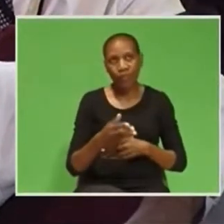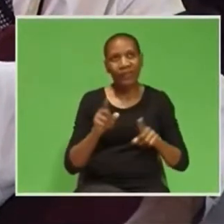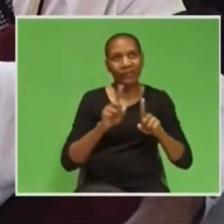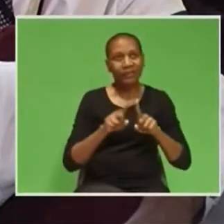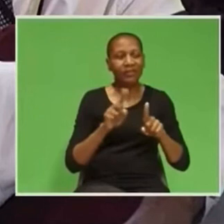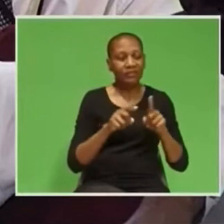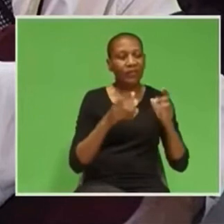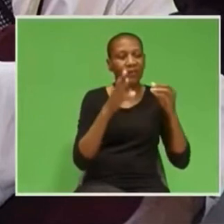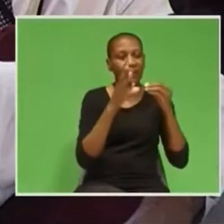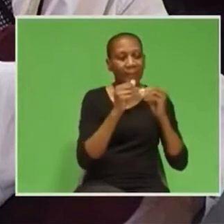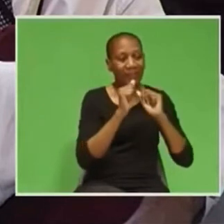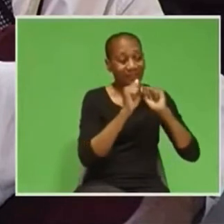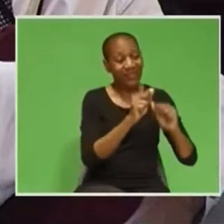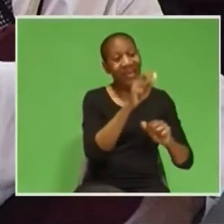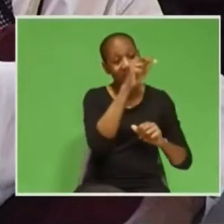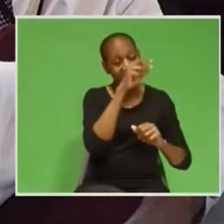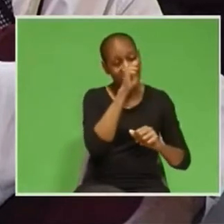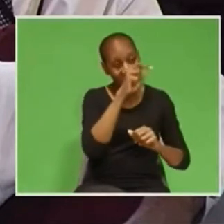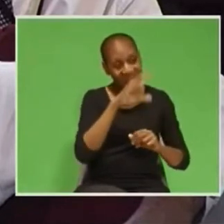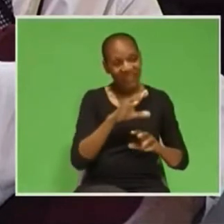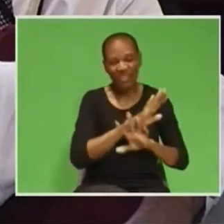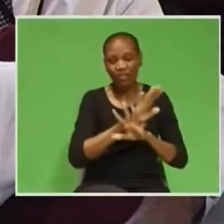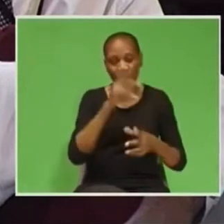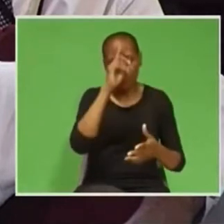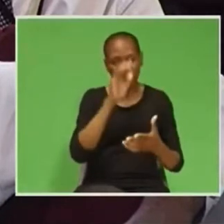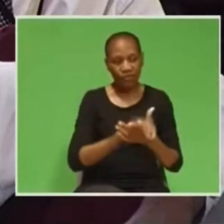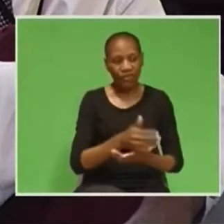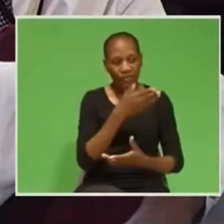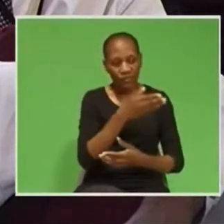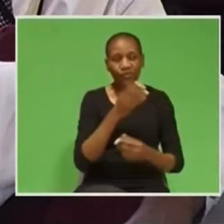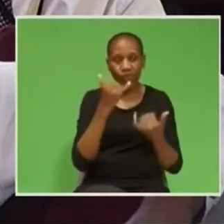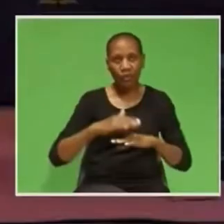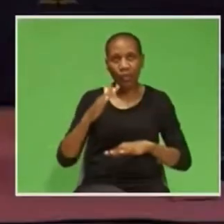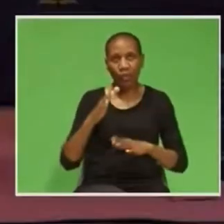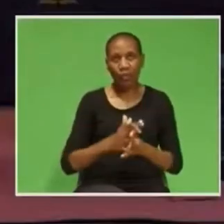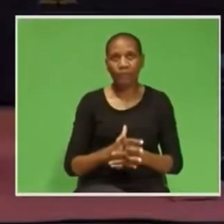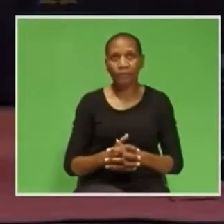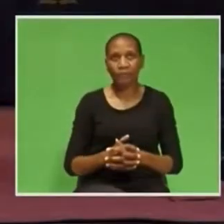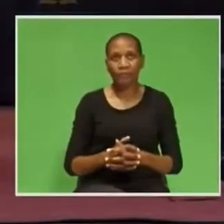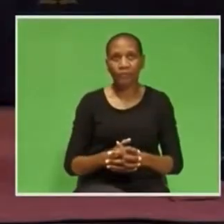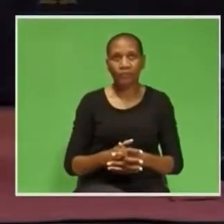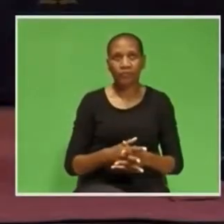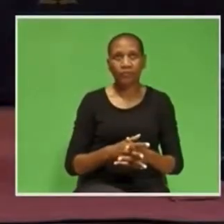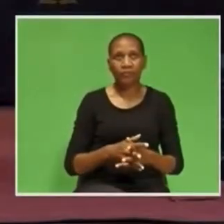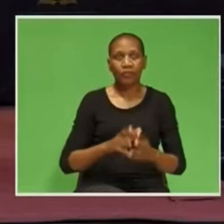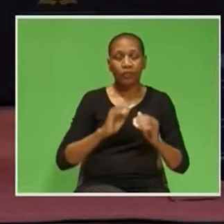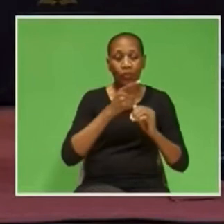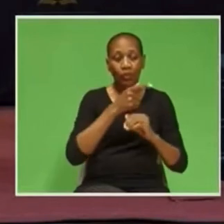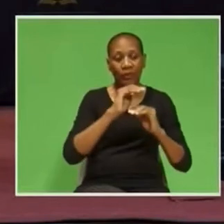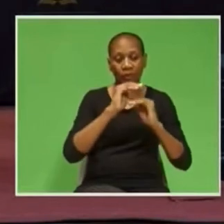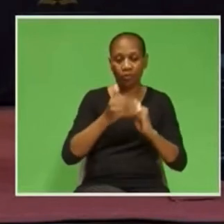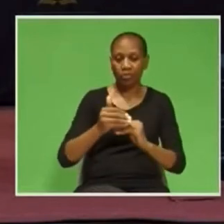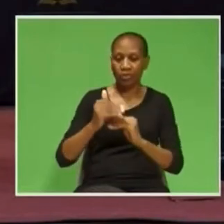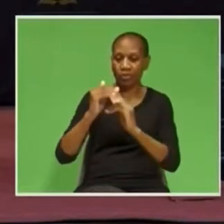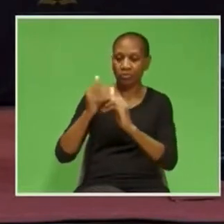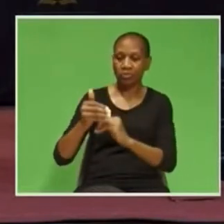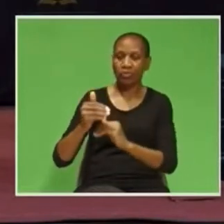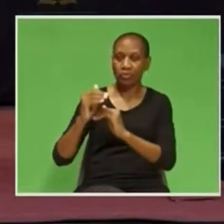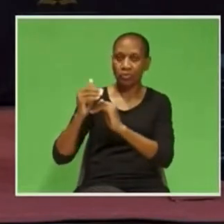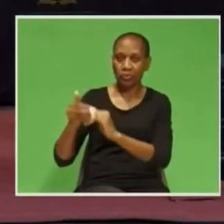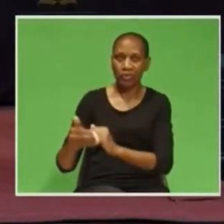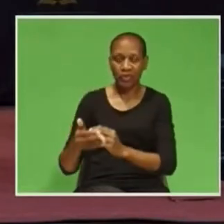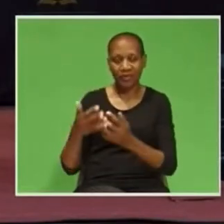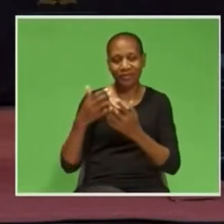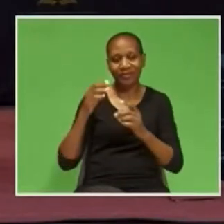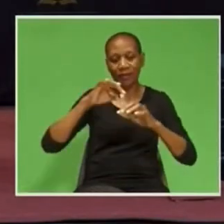have lost faith in you, mesmerizing them will not help anymore. You predictably focused on apartheid during your speech